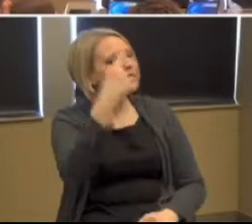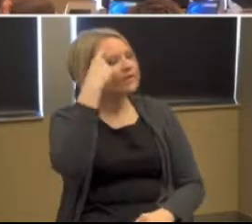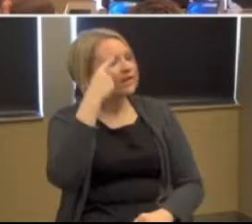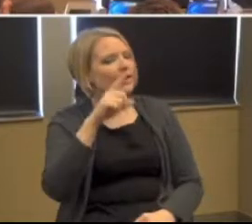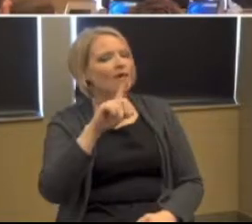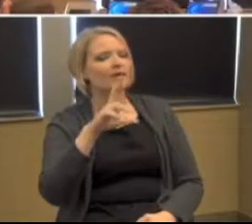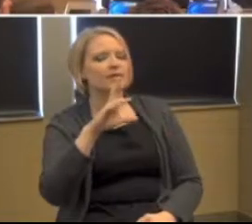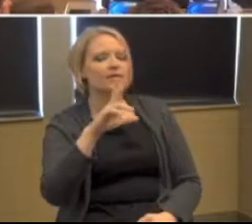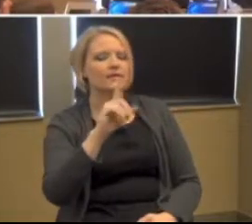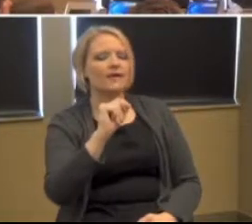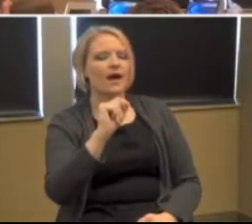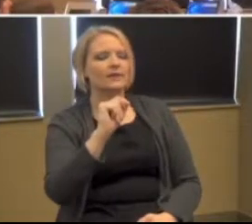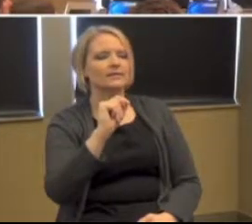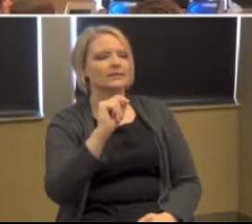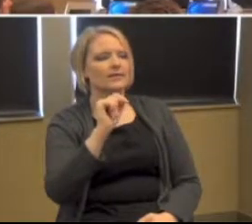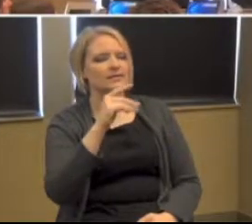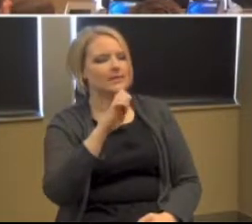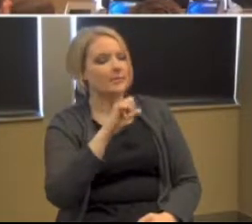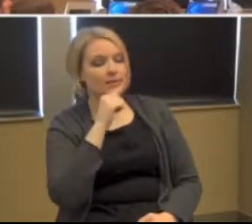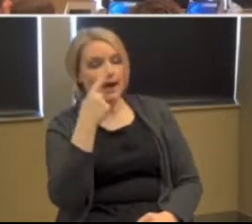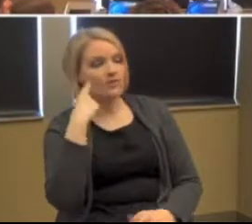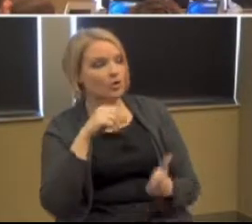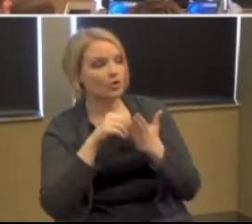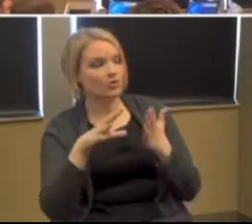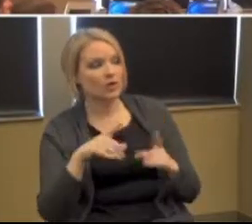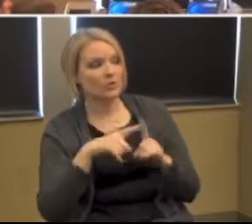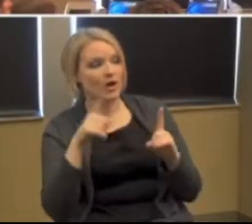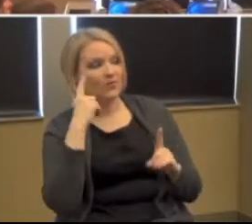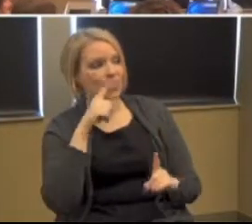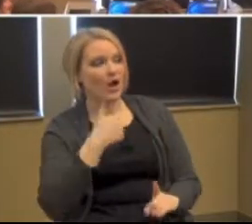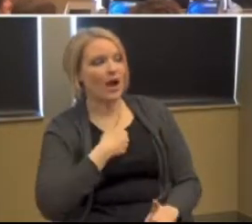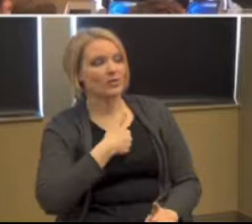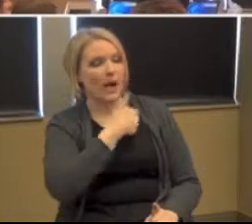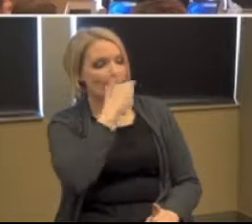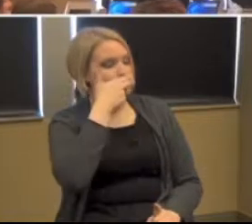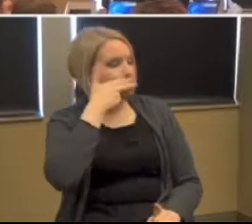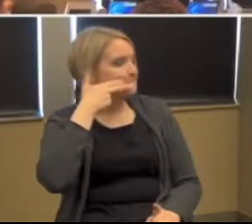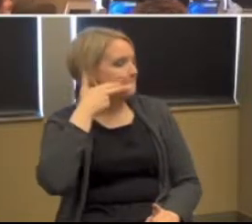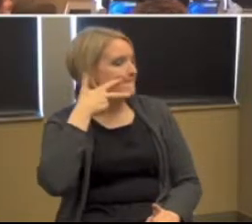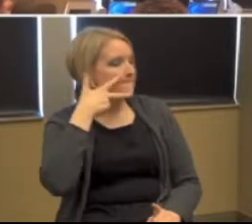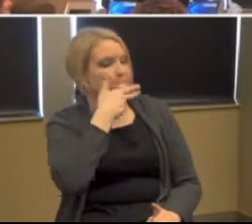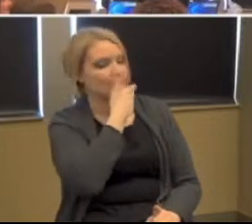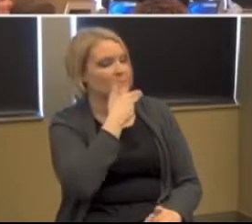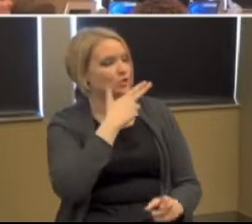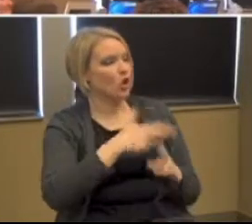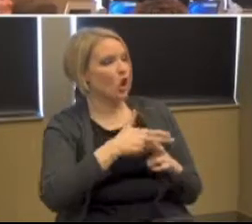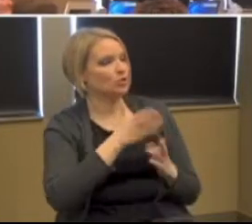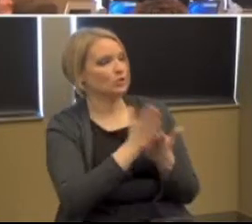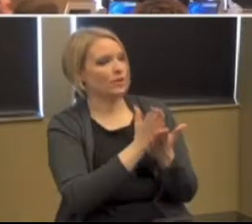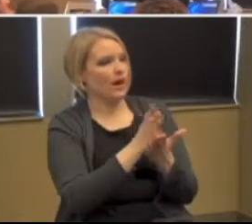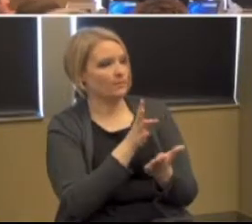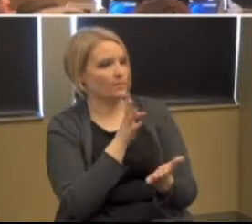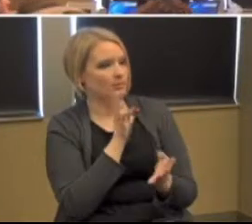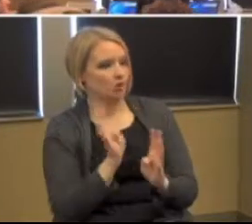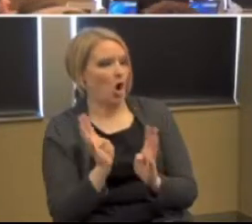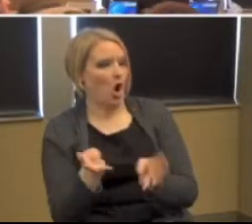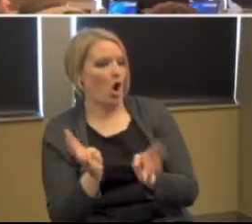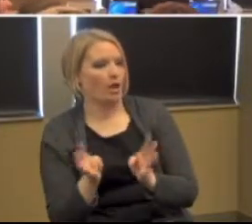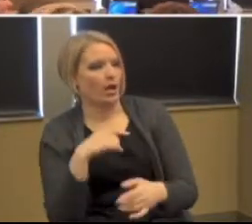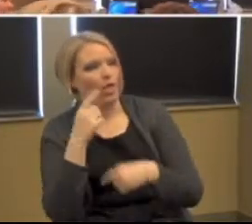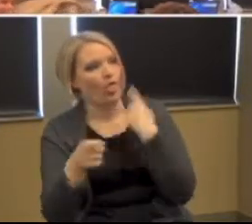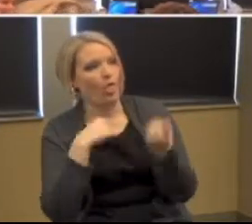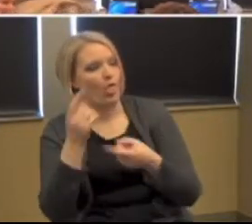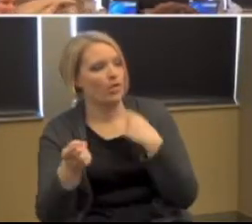tape, not for the students, but for ourselves, because it's so hard to stop talking. And we don't even realize that we're